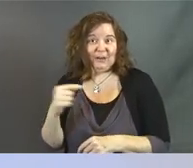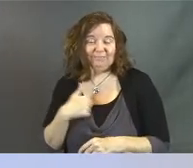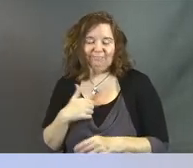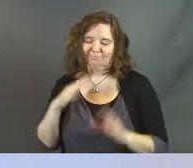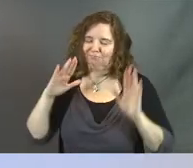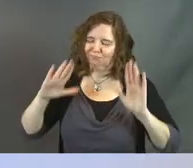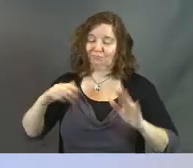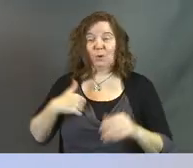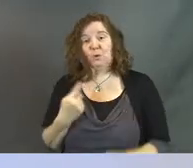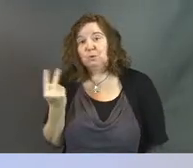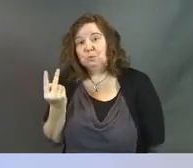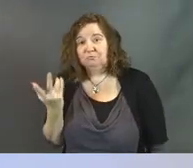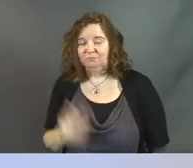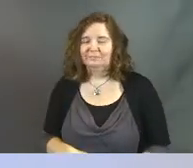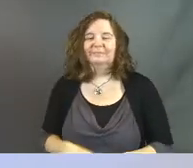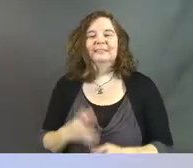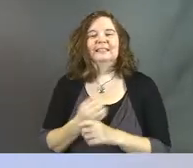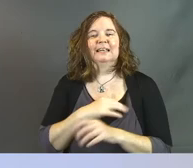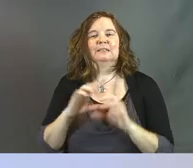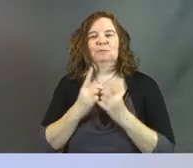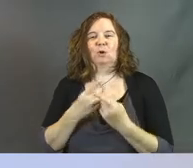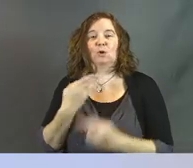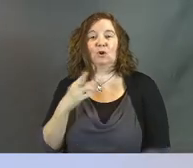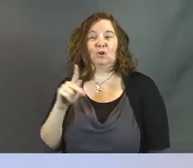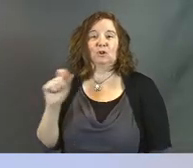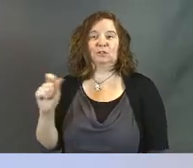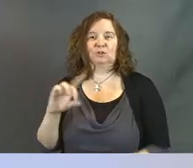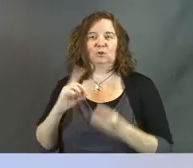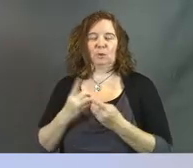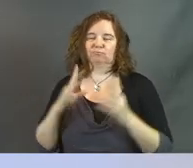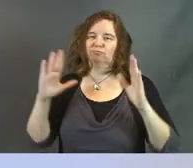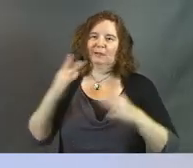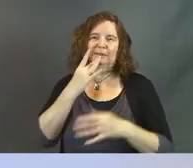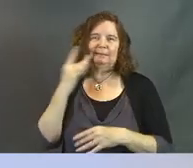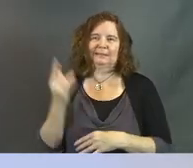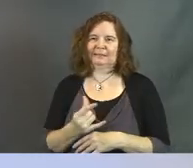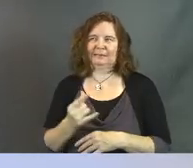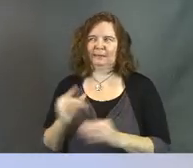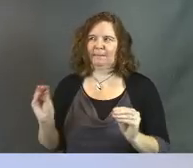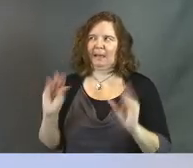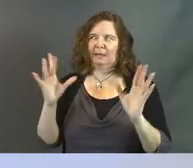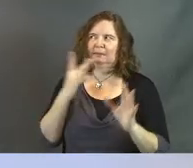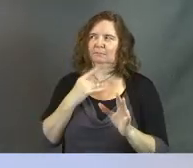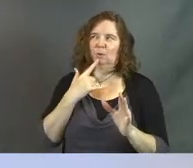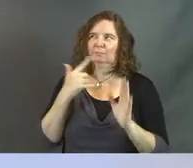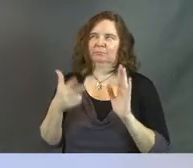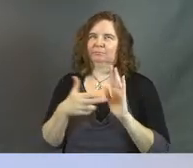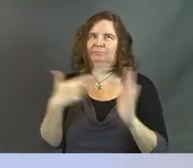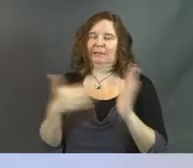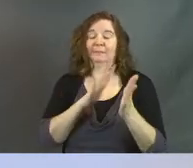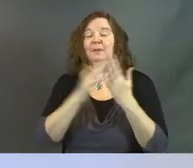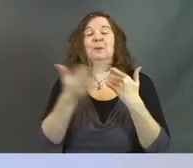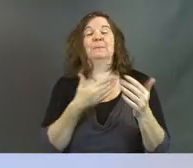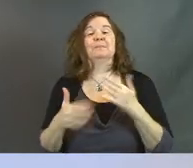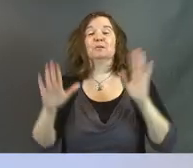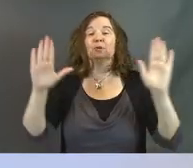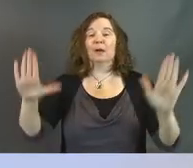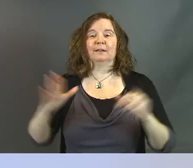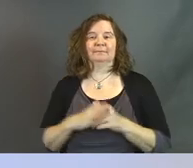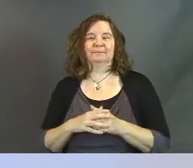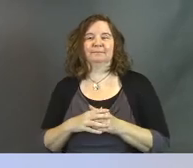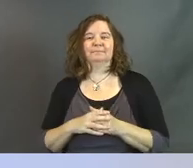It's going to be great. Or two. Get some donuts, Hertz Donuts. They're amazing and delicious, magically. I'm gonna get copyrighted. Anyways, it's gonna be great. Get out